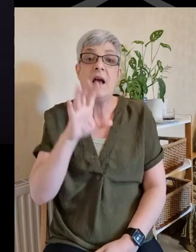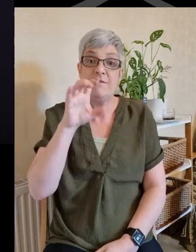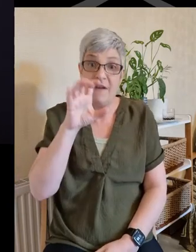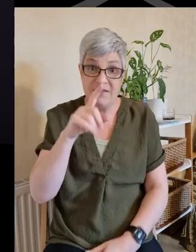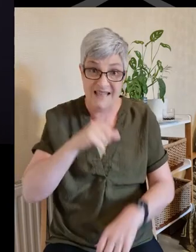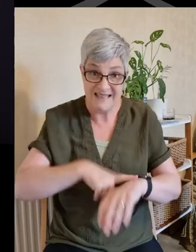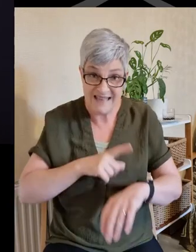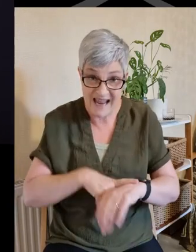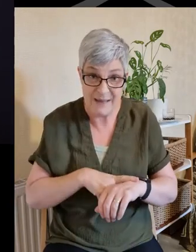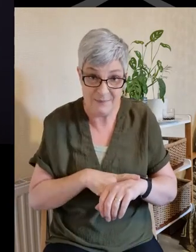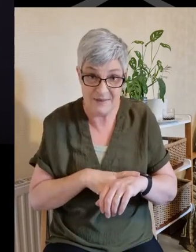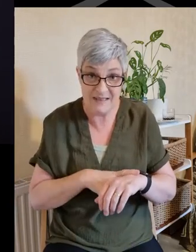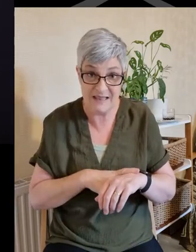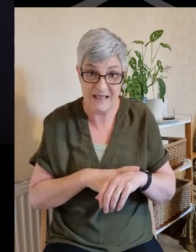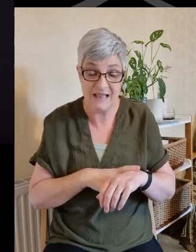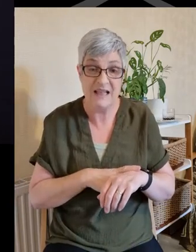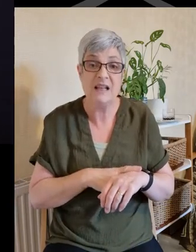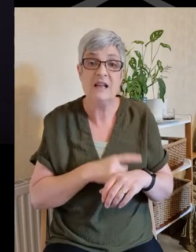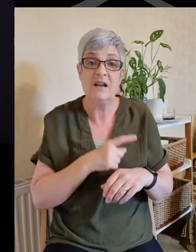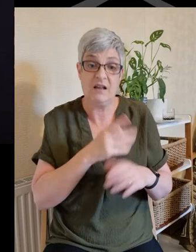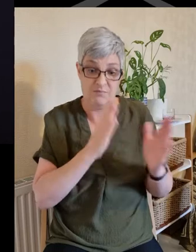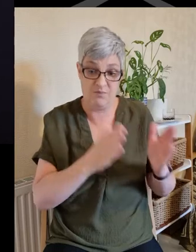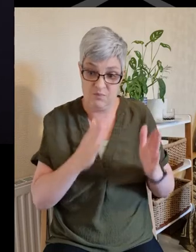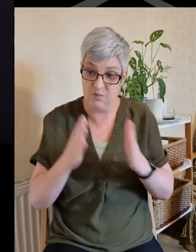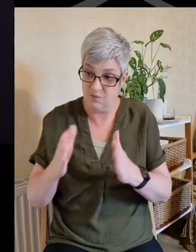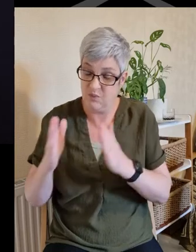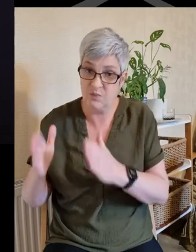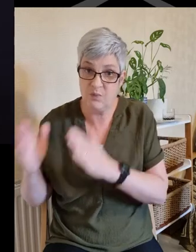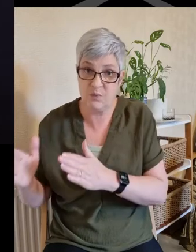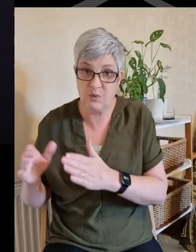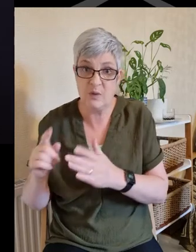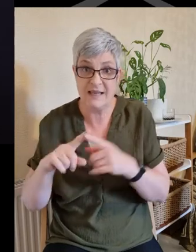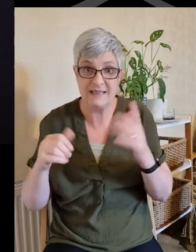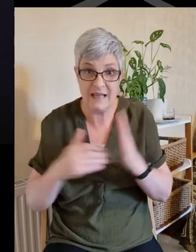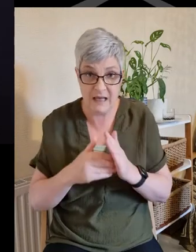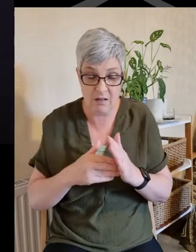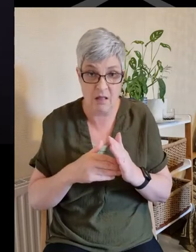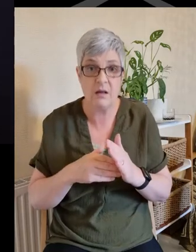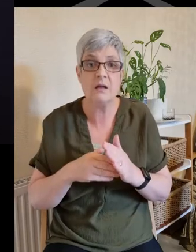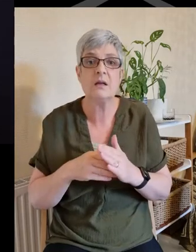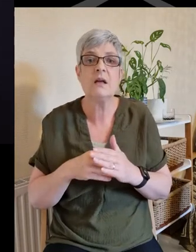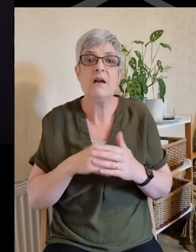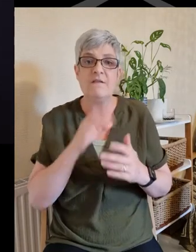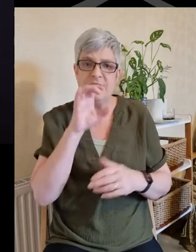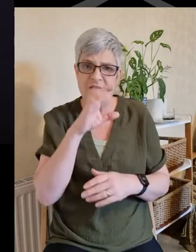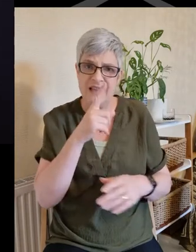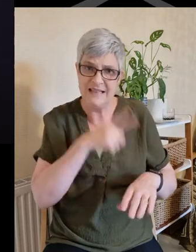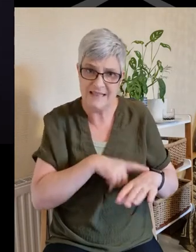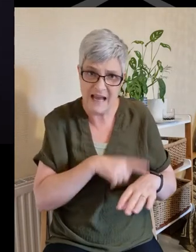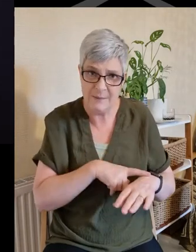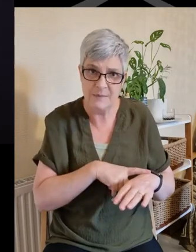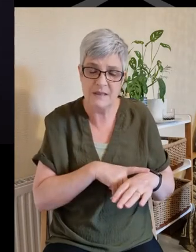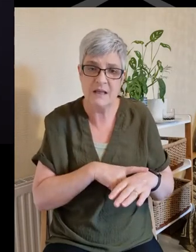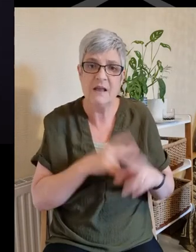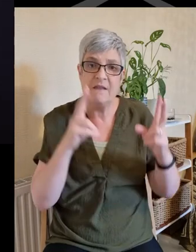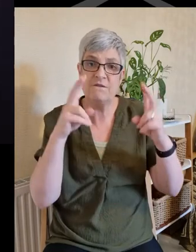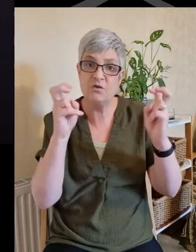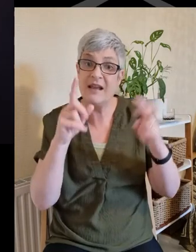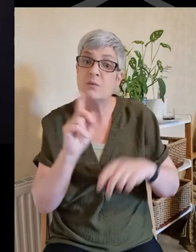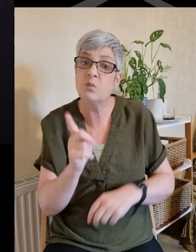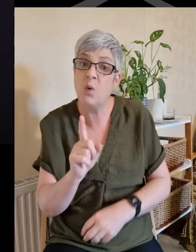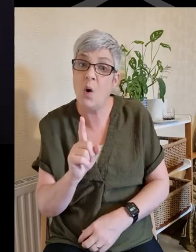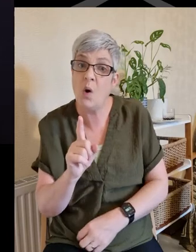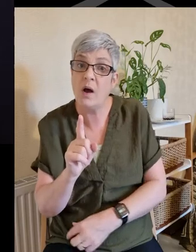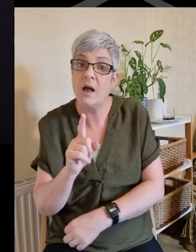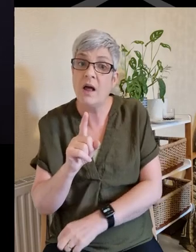25 to 32, no fewer than 15 times in these oracles against the nations does the phrase come, then